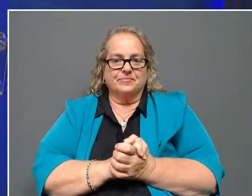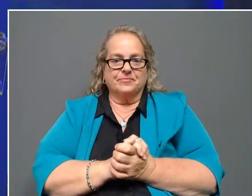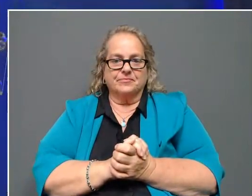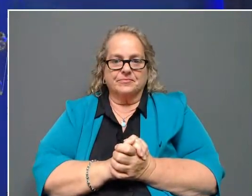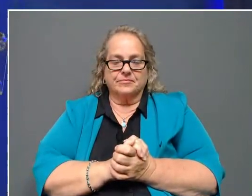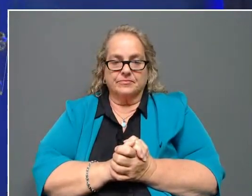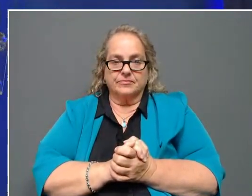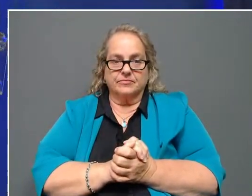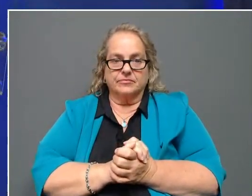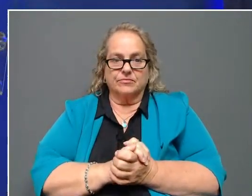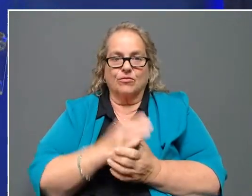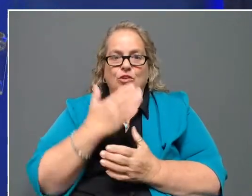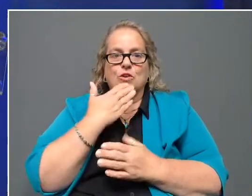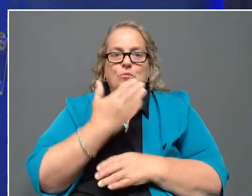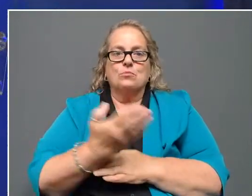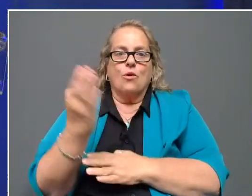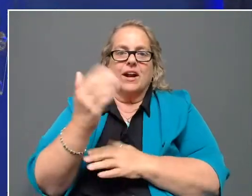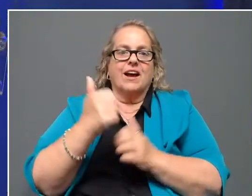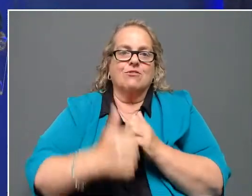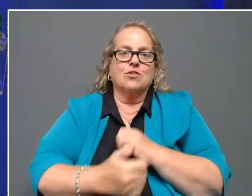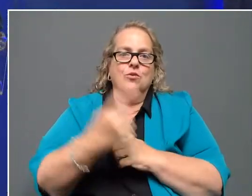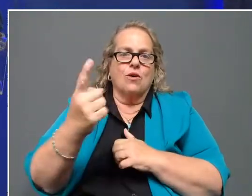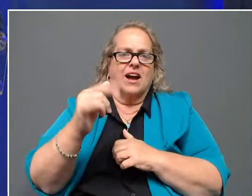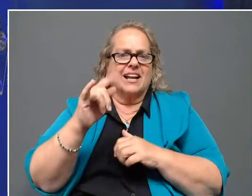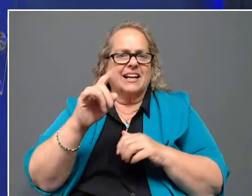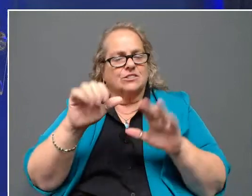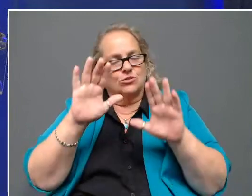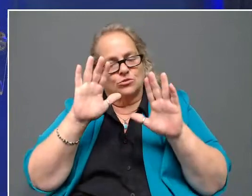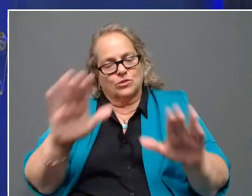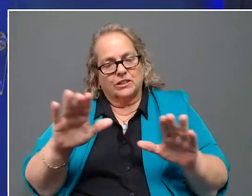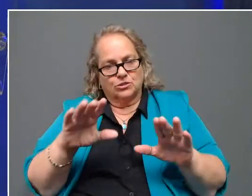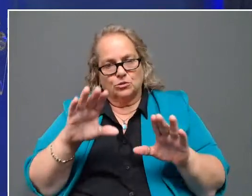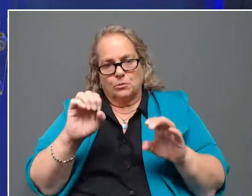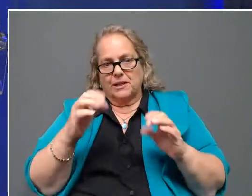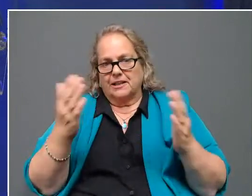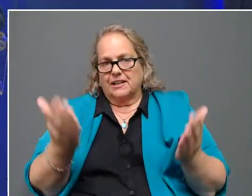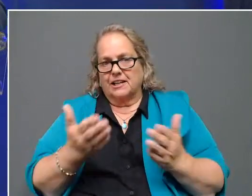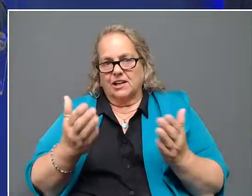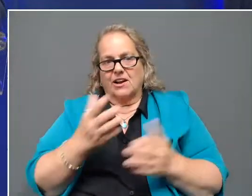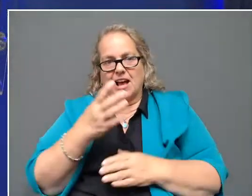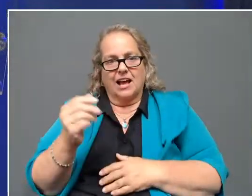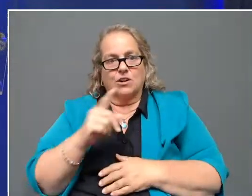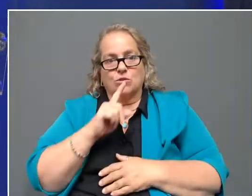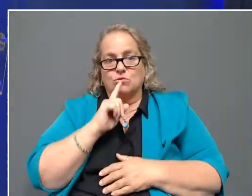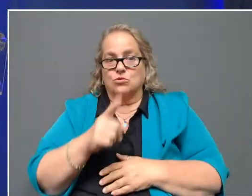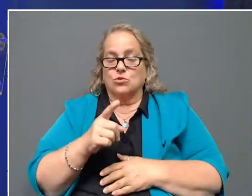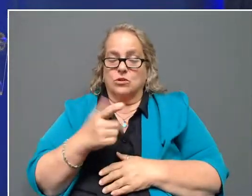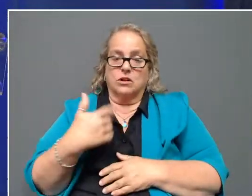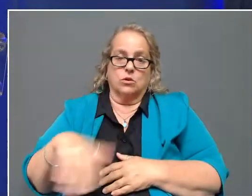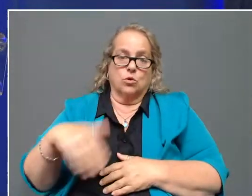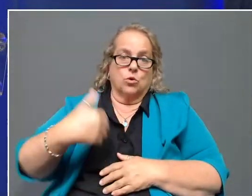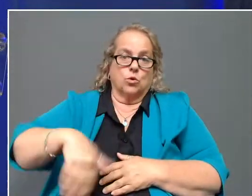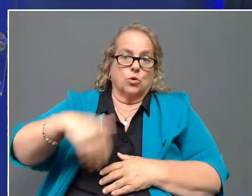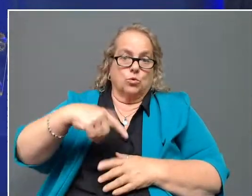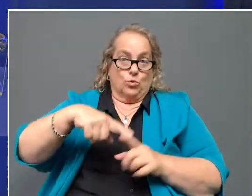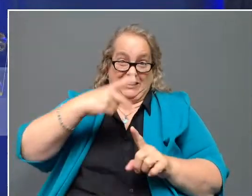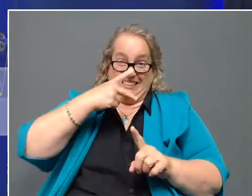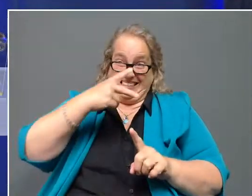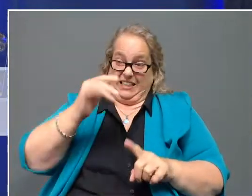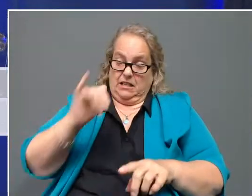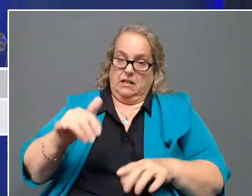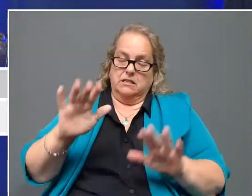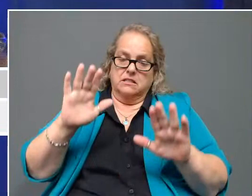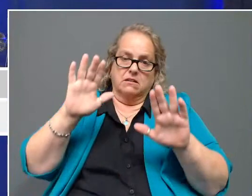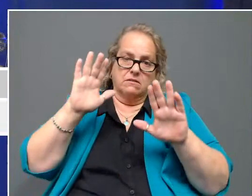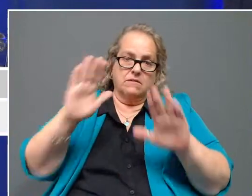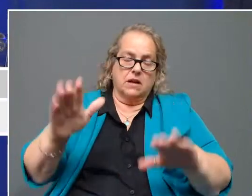Well, good morning, everybody. It is great to be here, and it's really been amazing to see this fabulous renaissance that's taken place